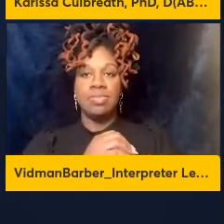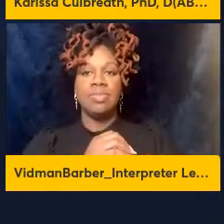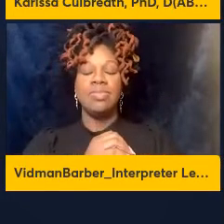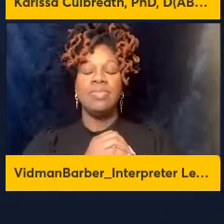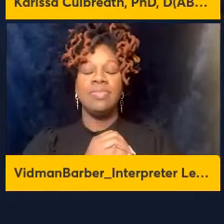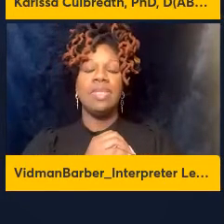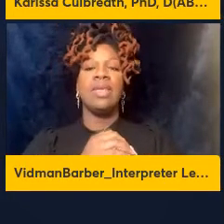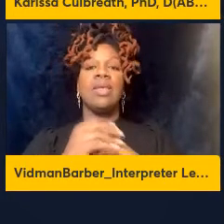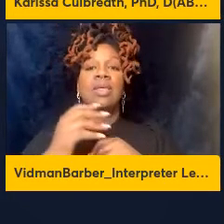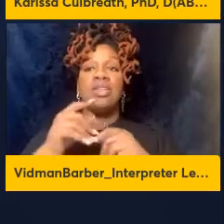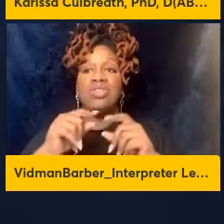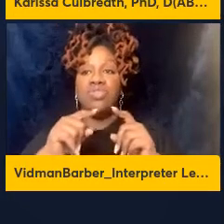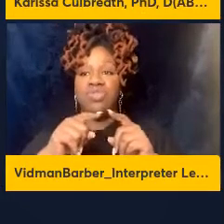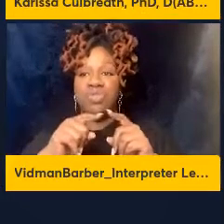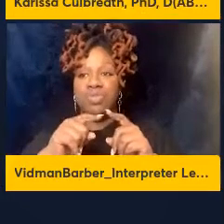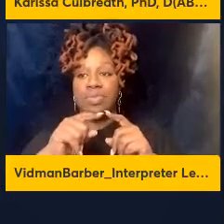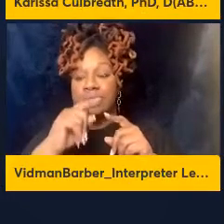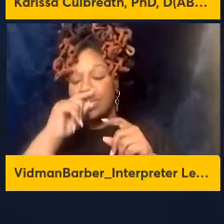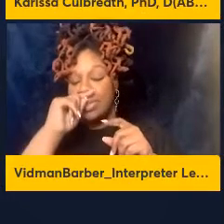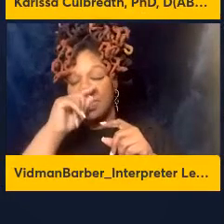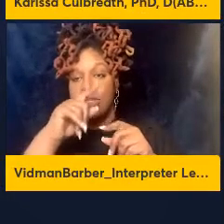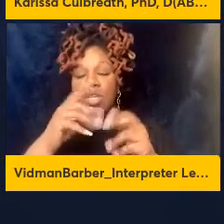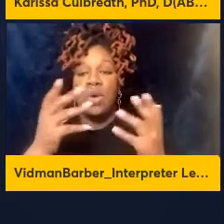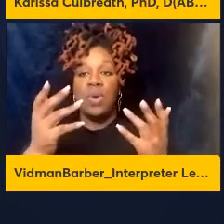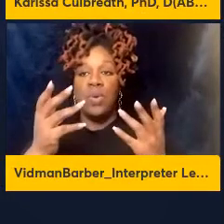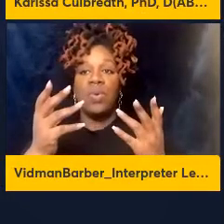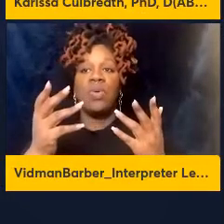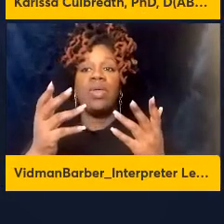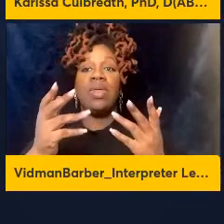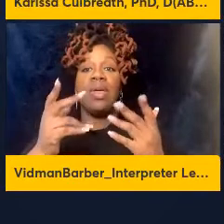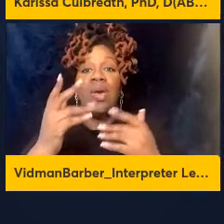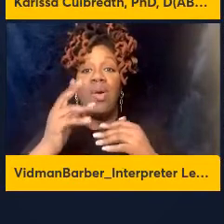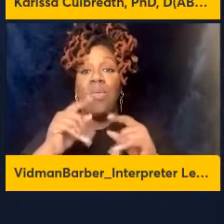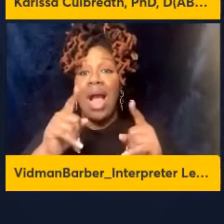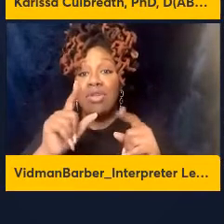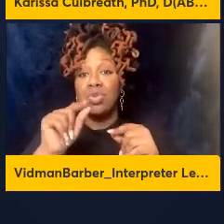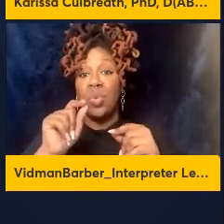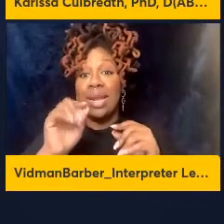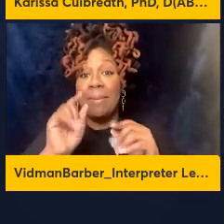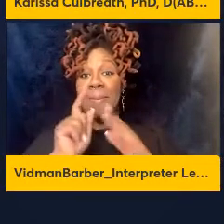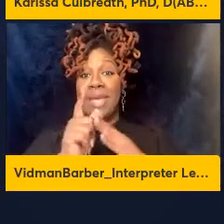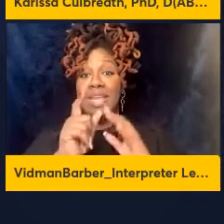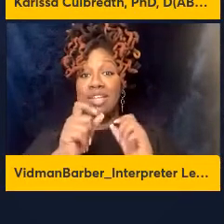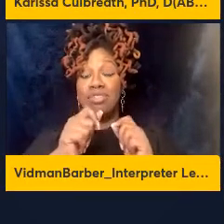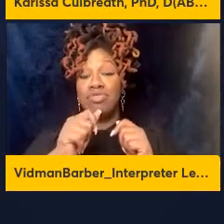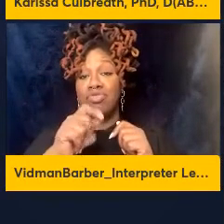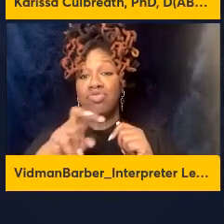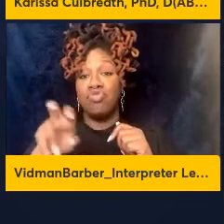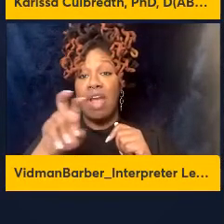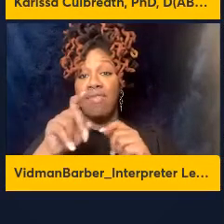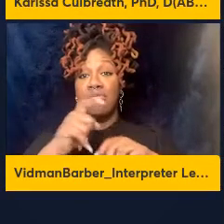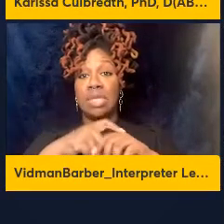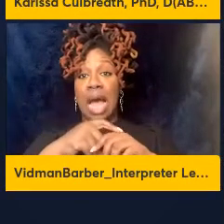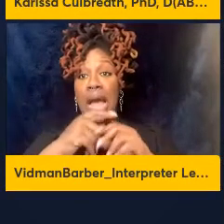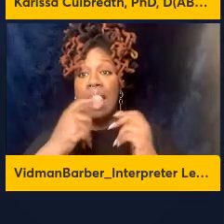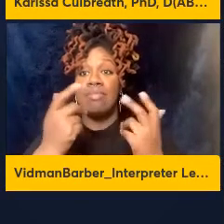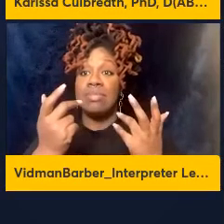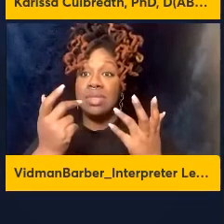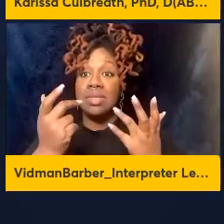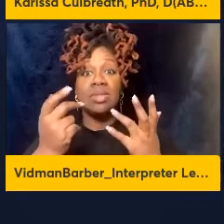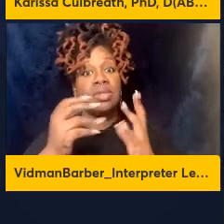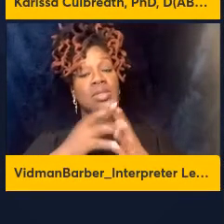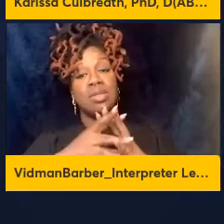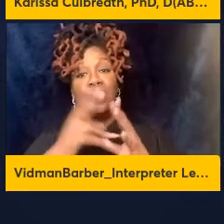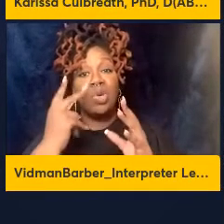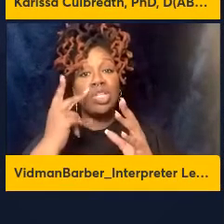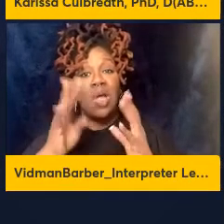COVID during the pandemic. And so while a 20-minute travel time, we also saw these lines during